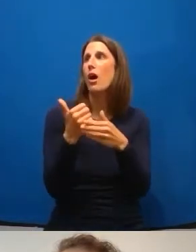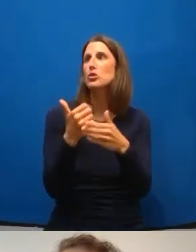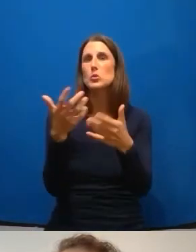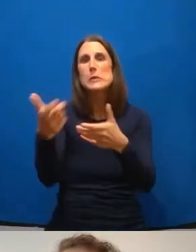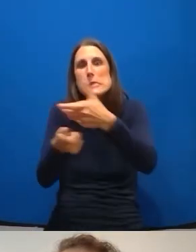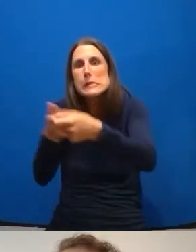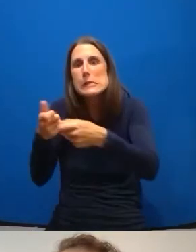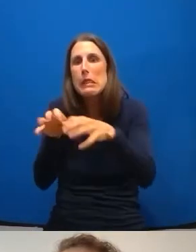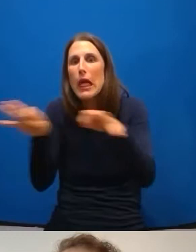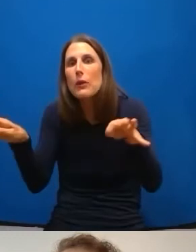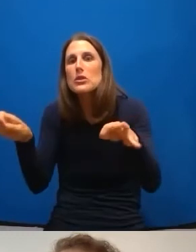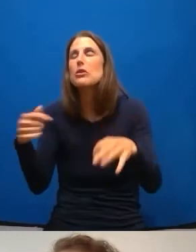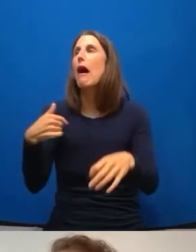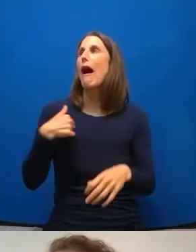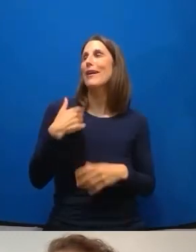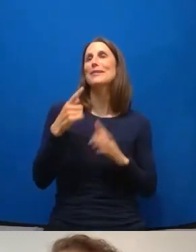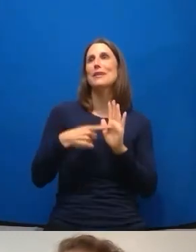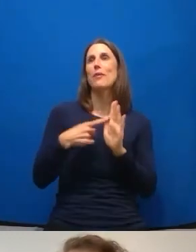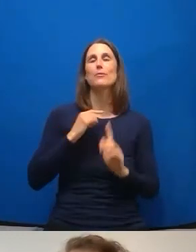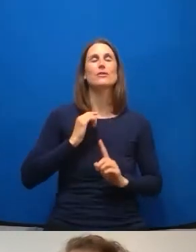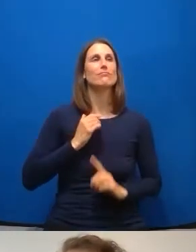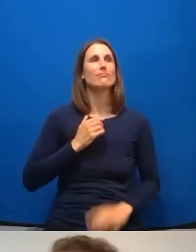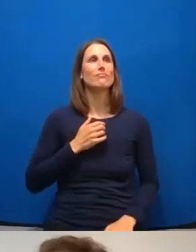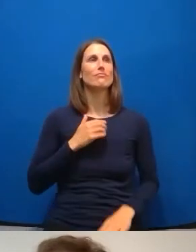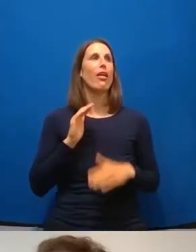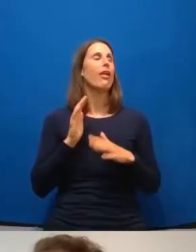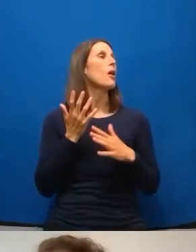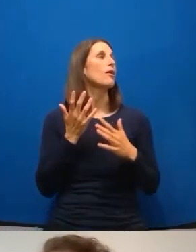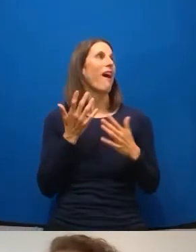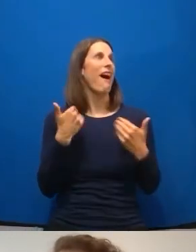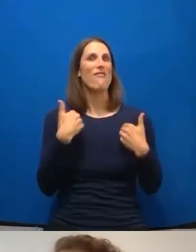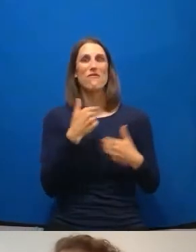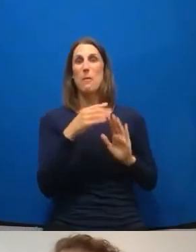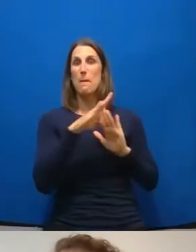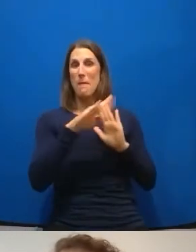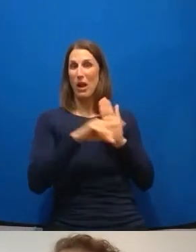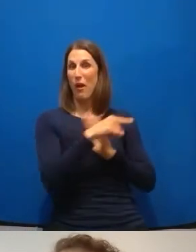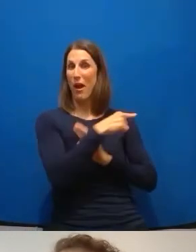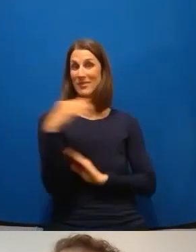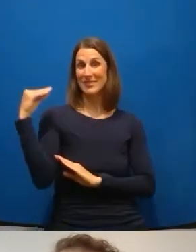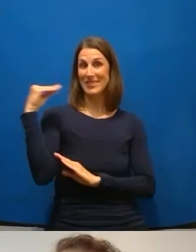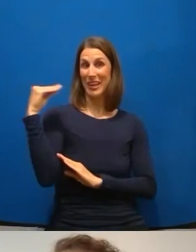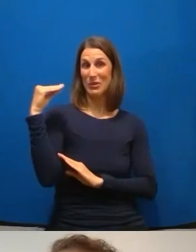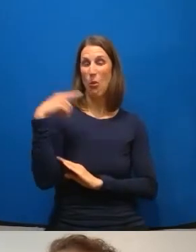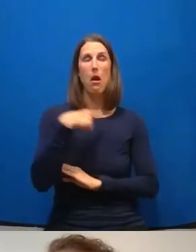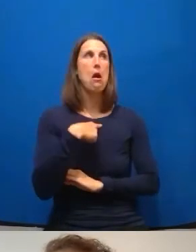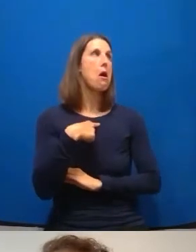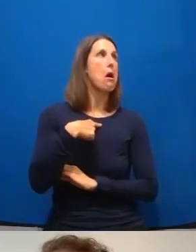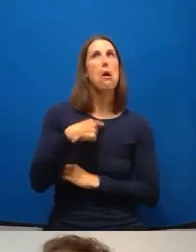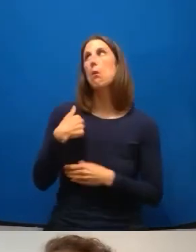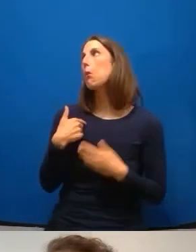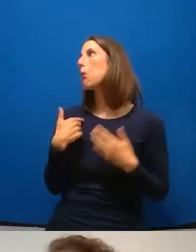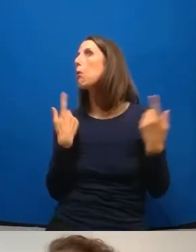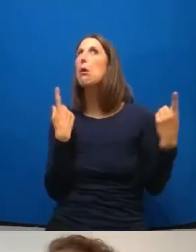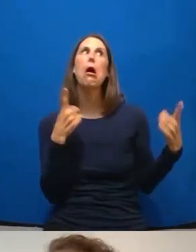dinosaur is about to eat you, and it's the student's job to stop it and stop you, and you're kind of waiting suspensefully, which is fun because you don't have to give